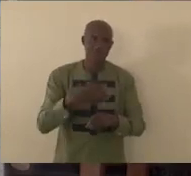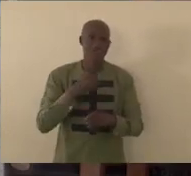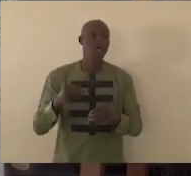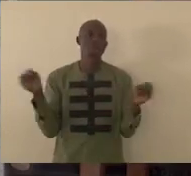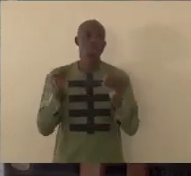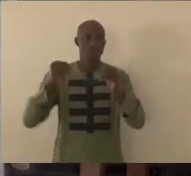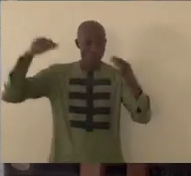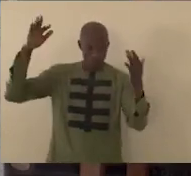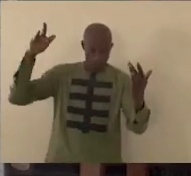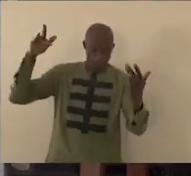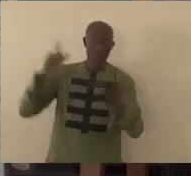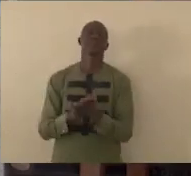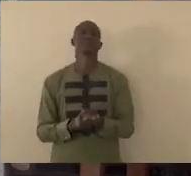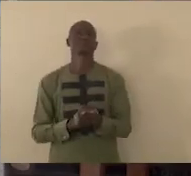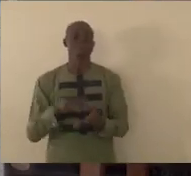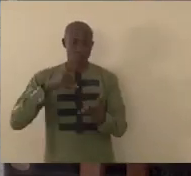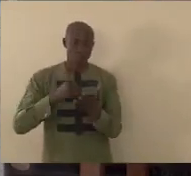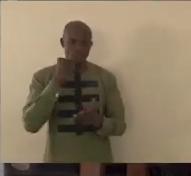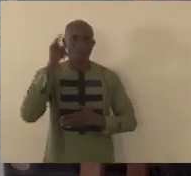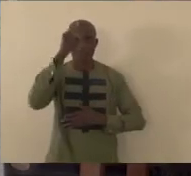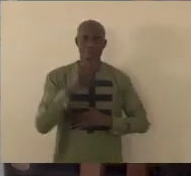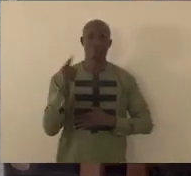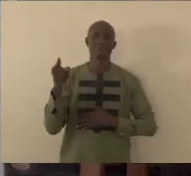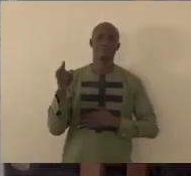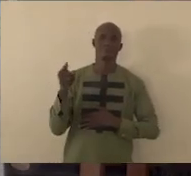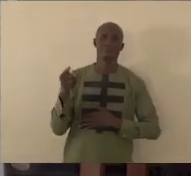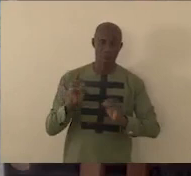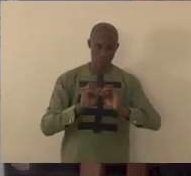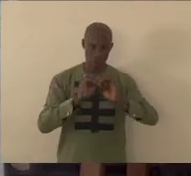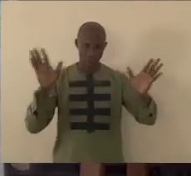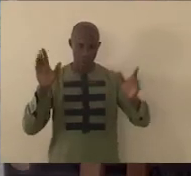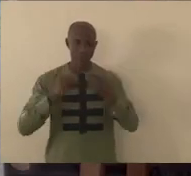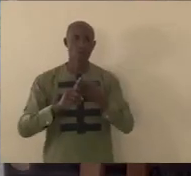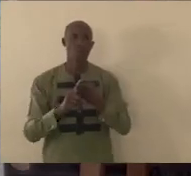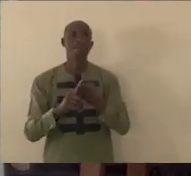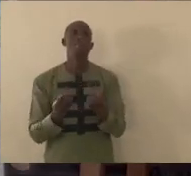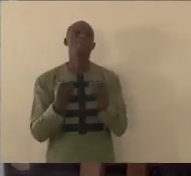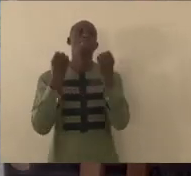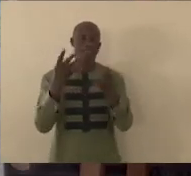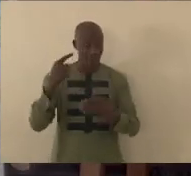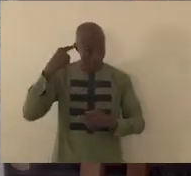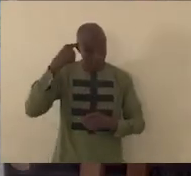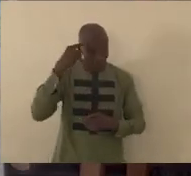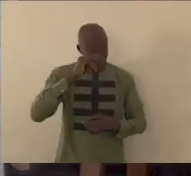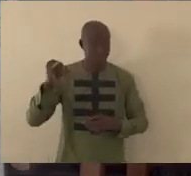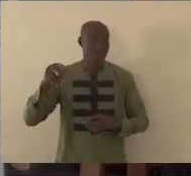of dashed hopes. It is therefore clear to many thinking compatriots that the